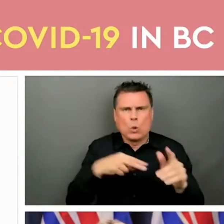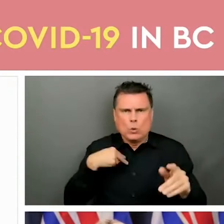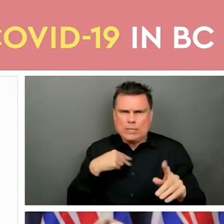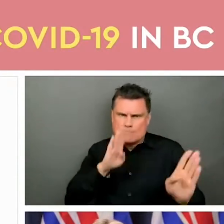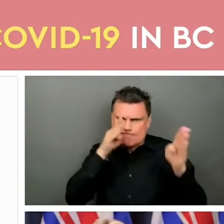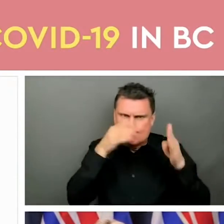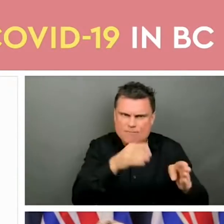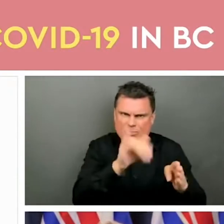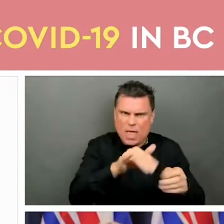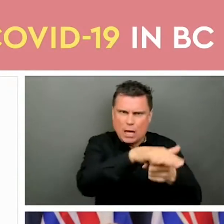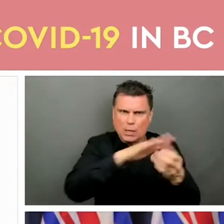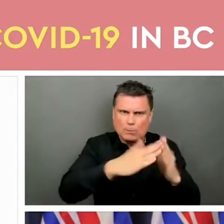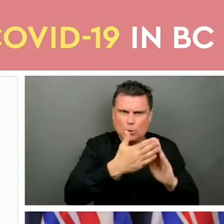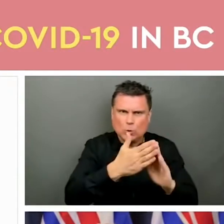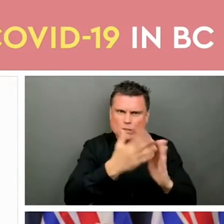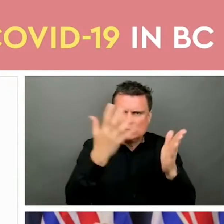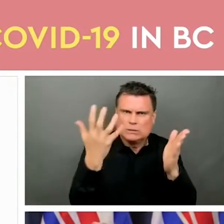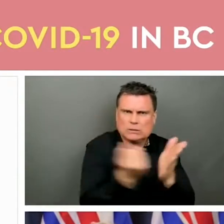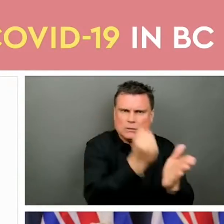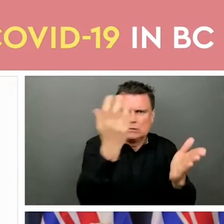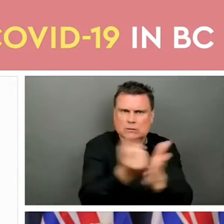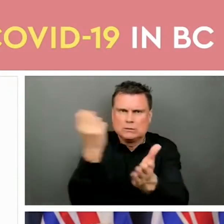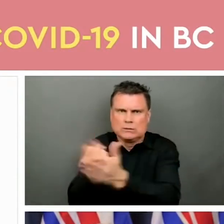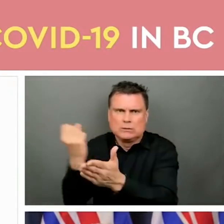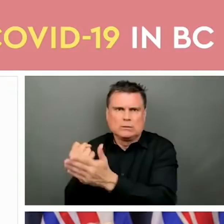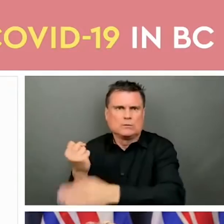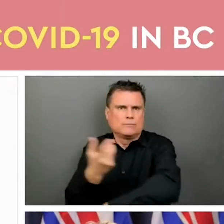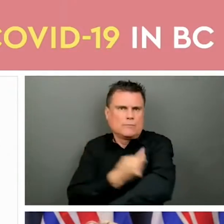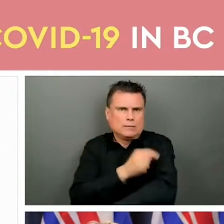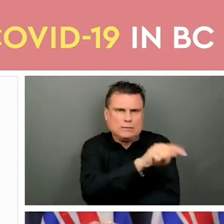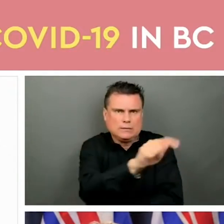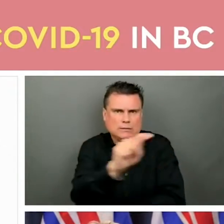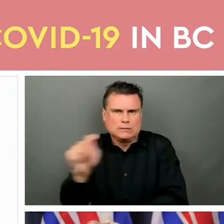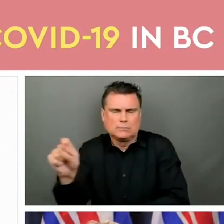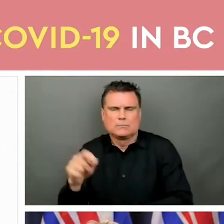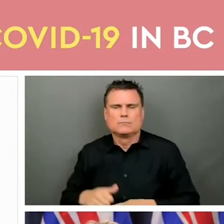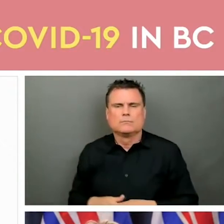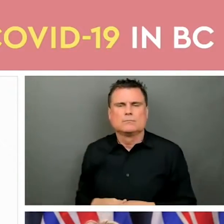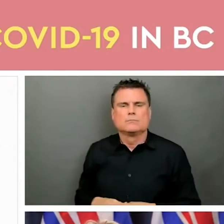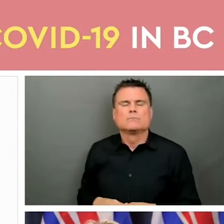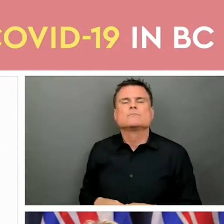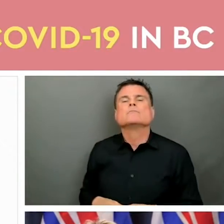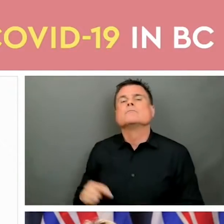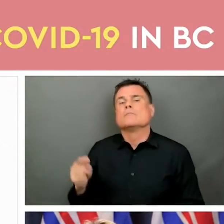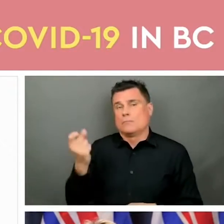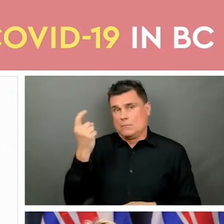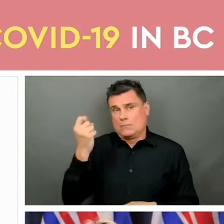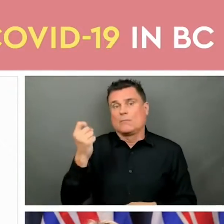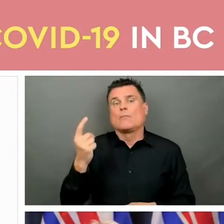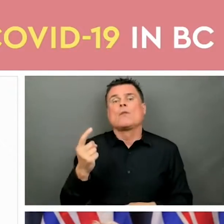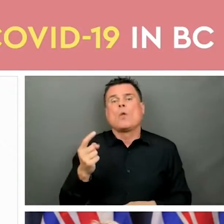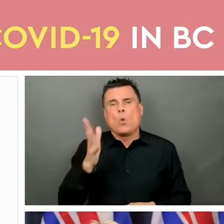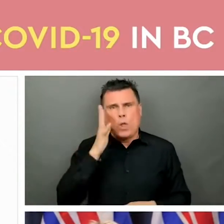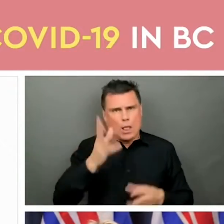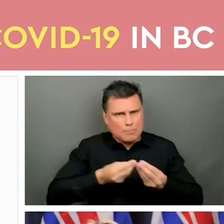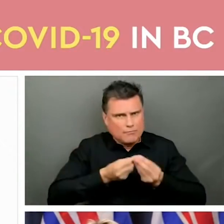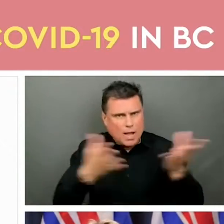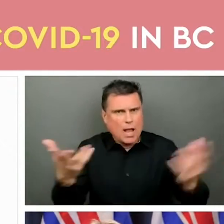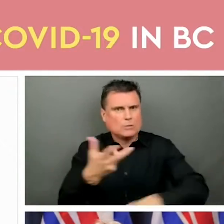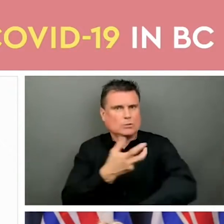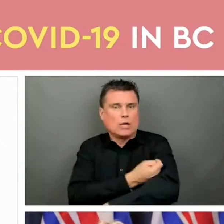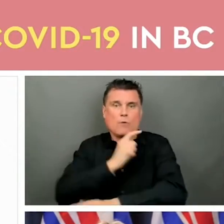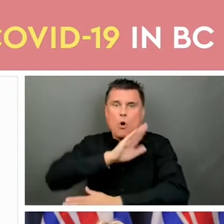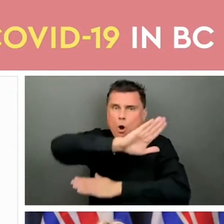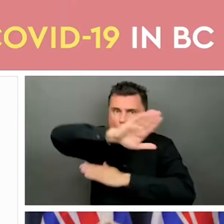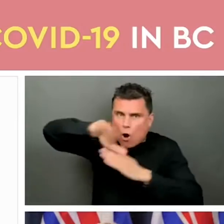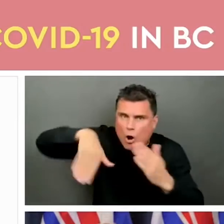of communities where we know the case counts are high and where we need to have some targeted input to protect people